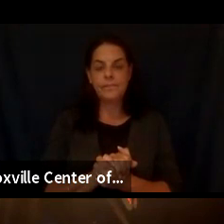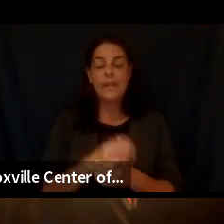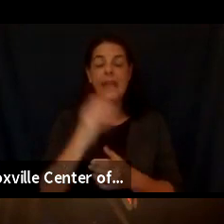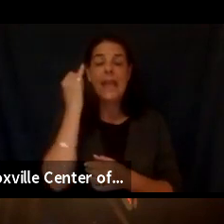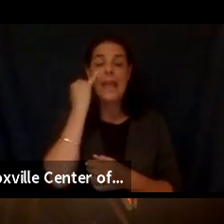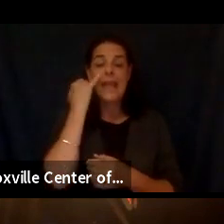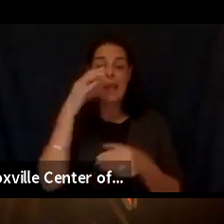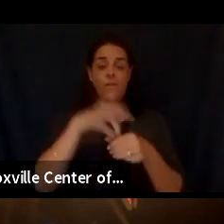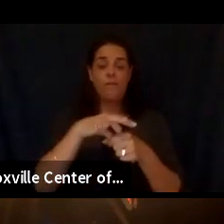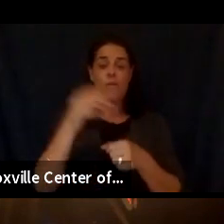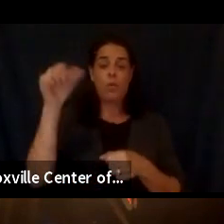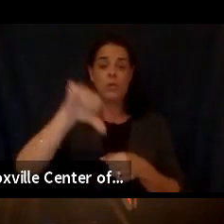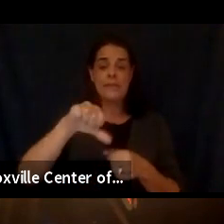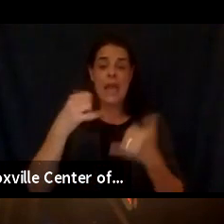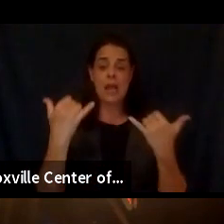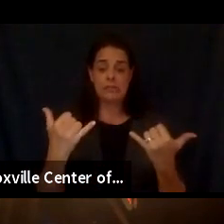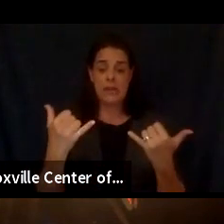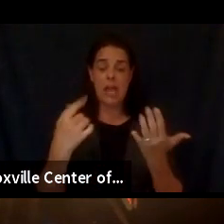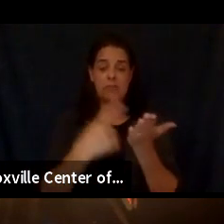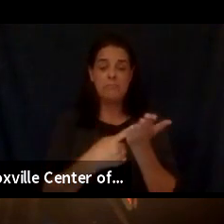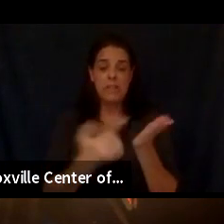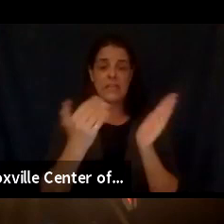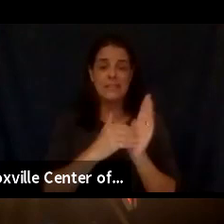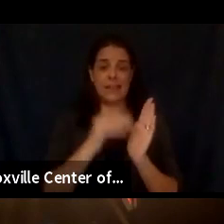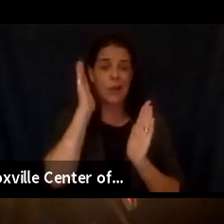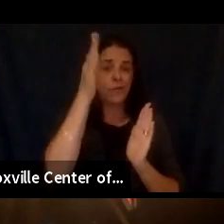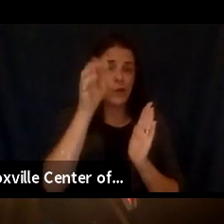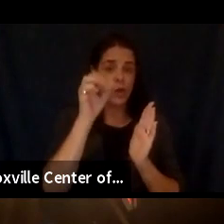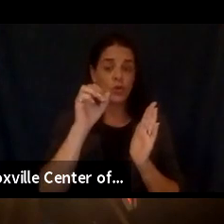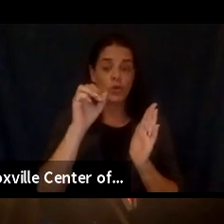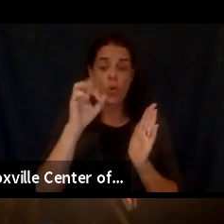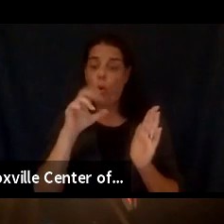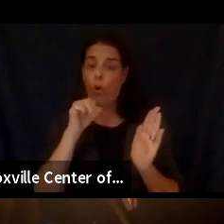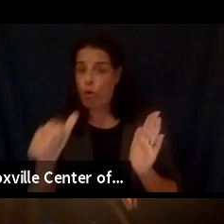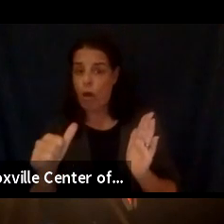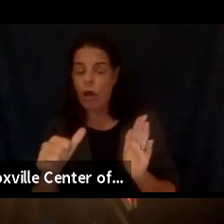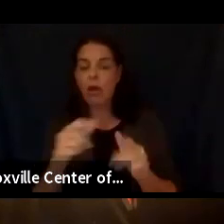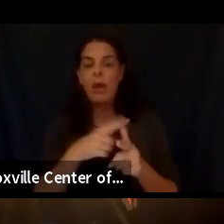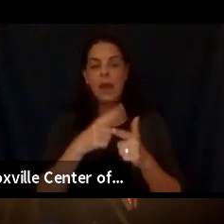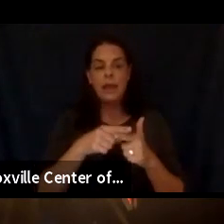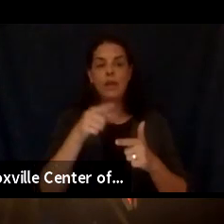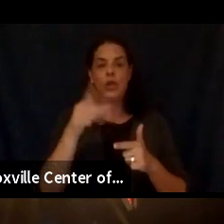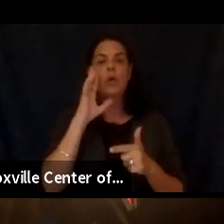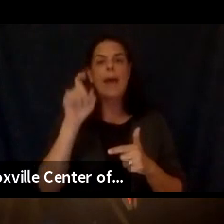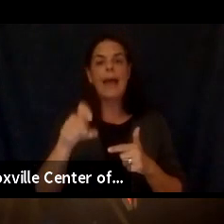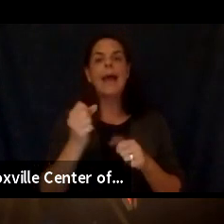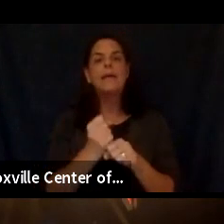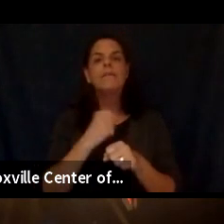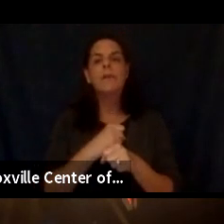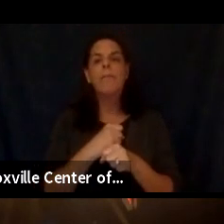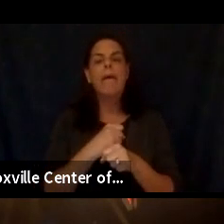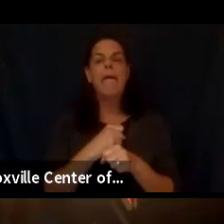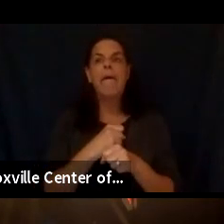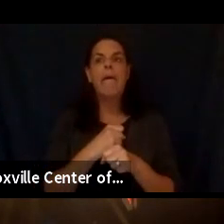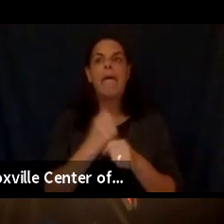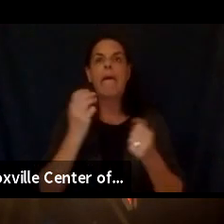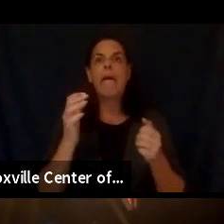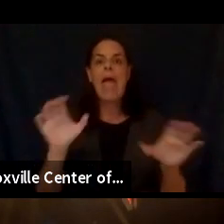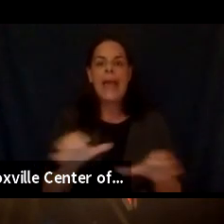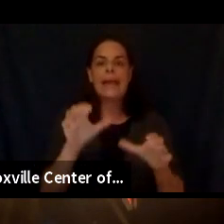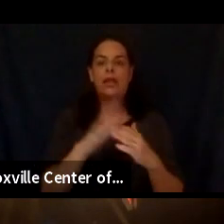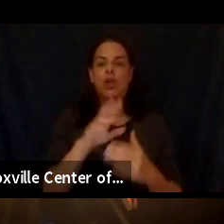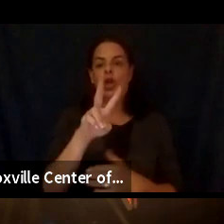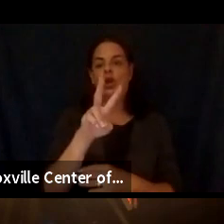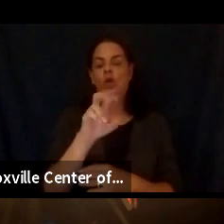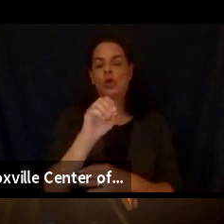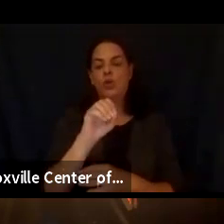choose, or not, you would need to make some action on 2004